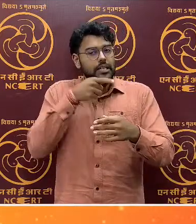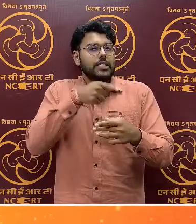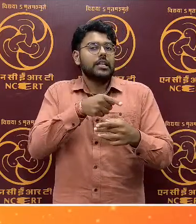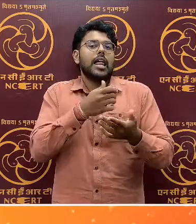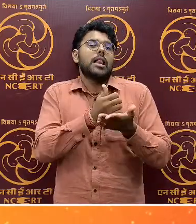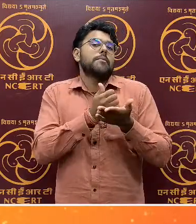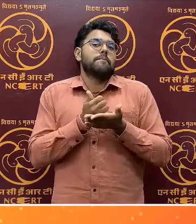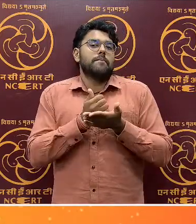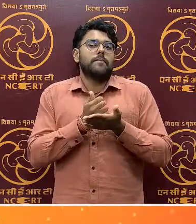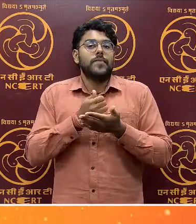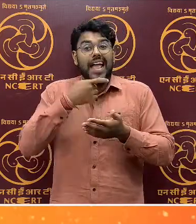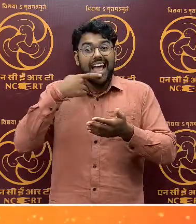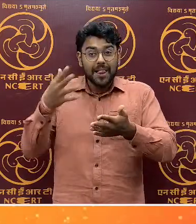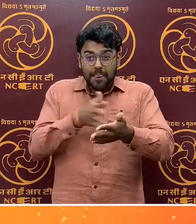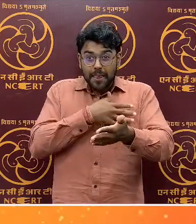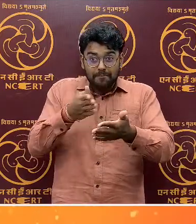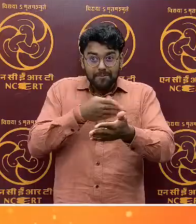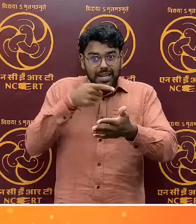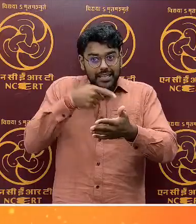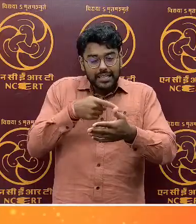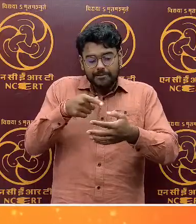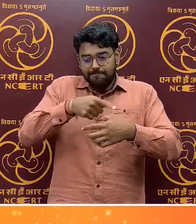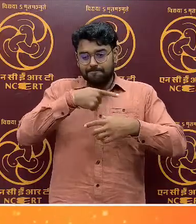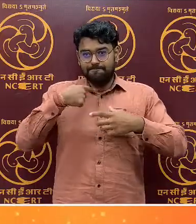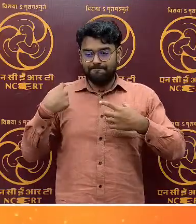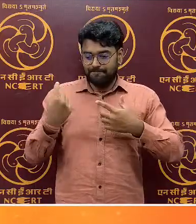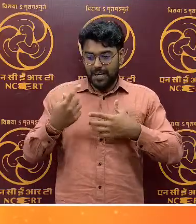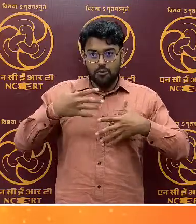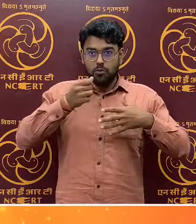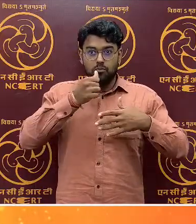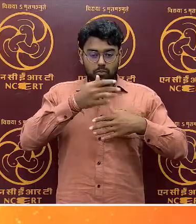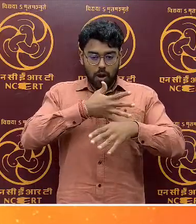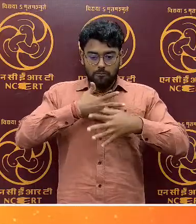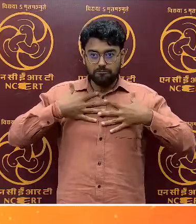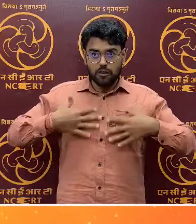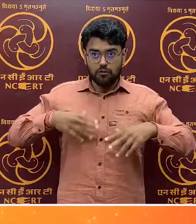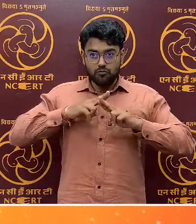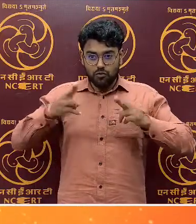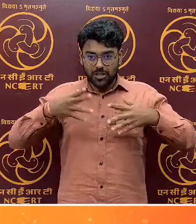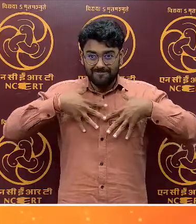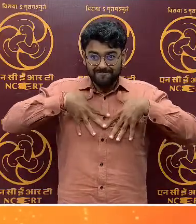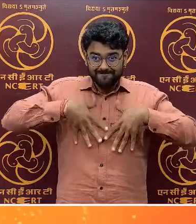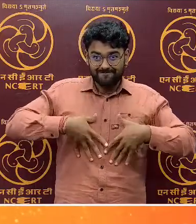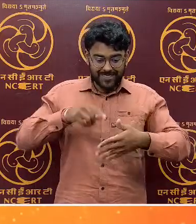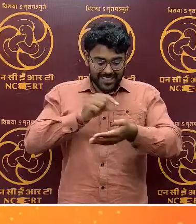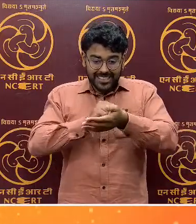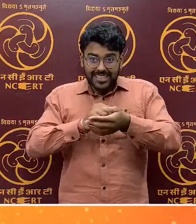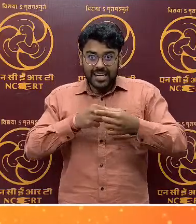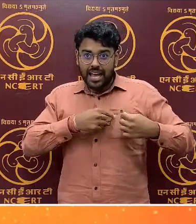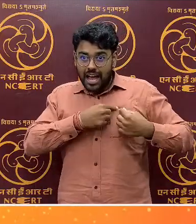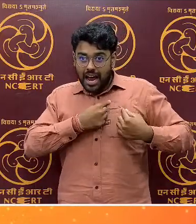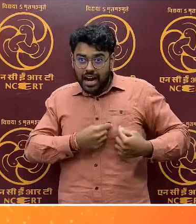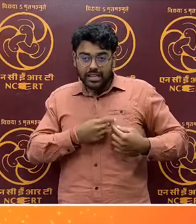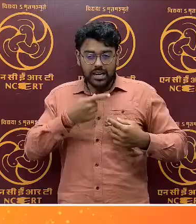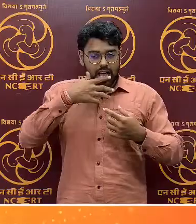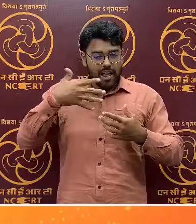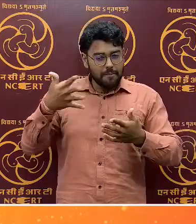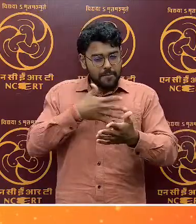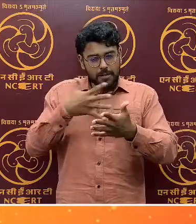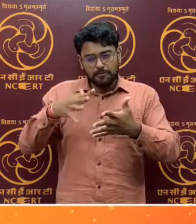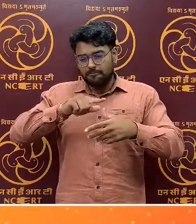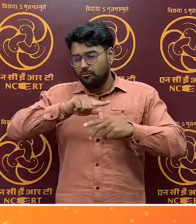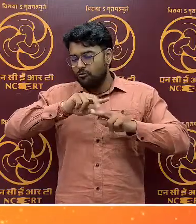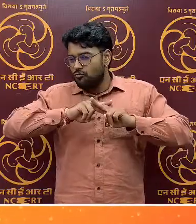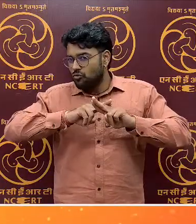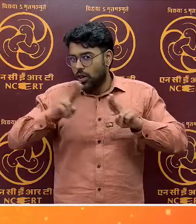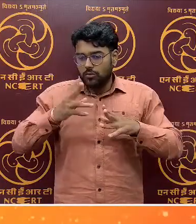blood is the part of the circulatory system. Okay. Where arteries, veins, heart and blood, all these